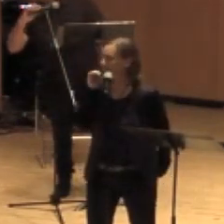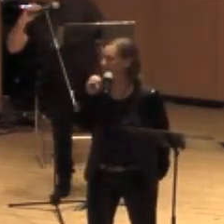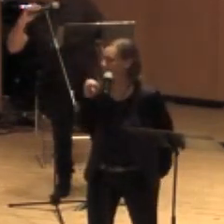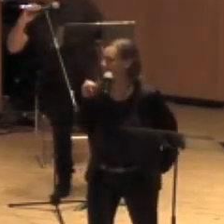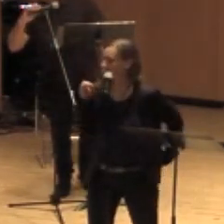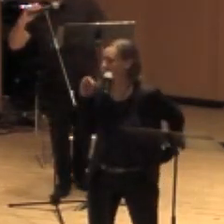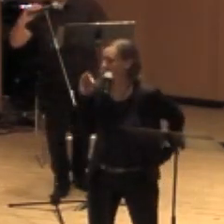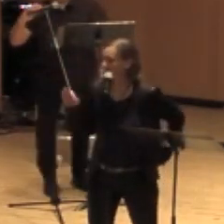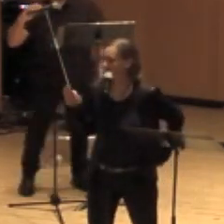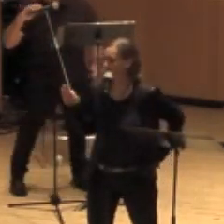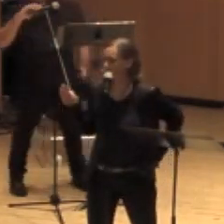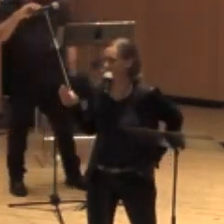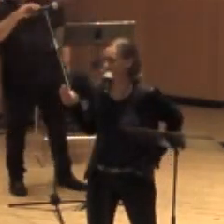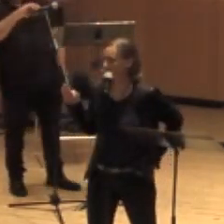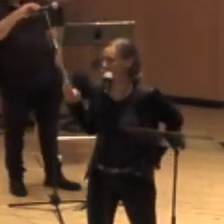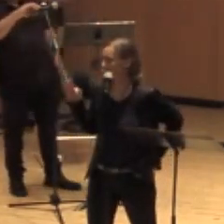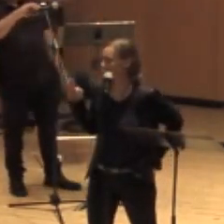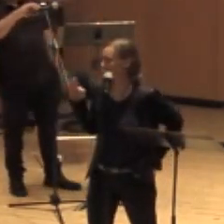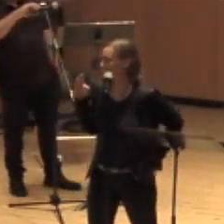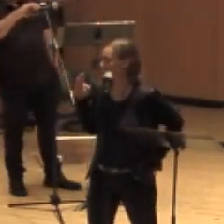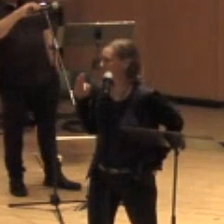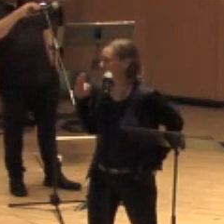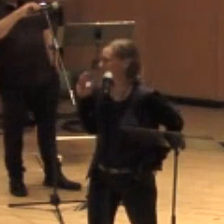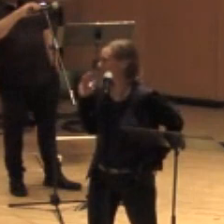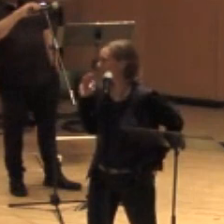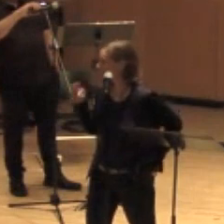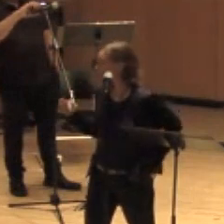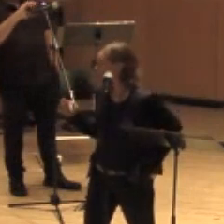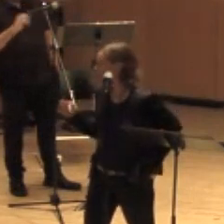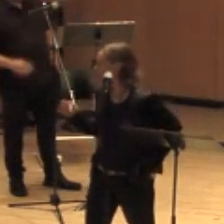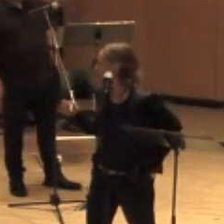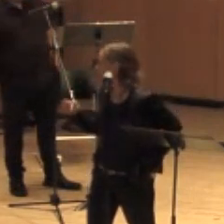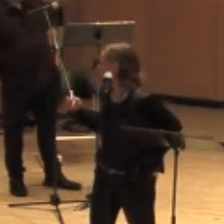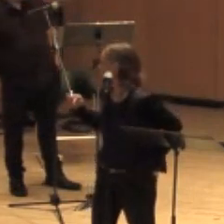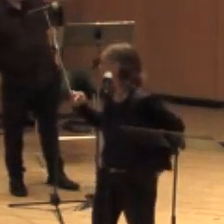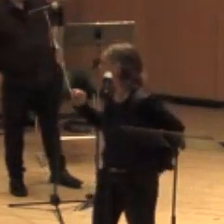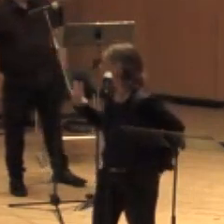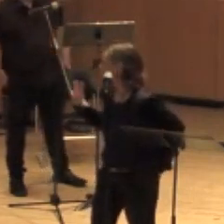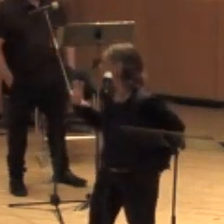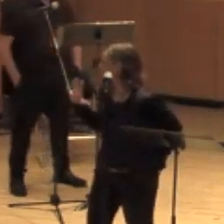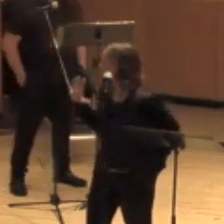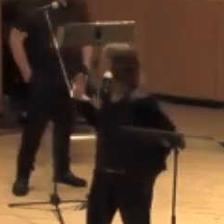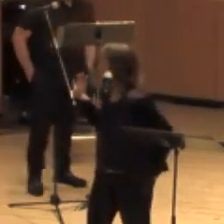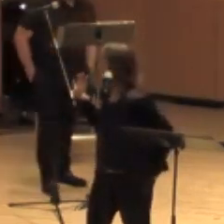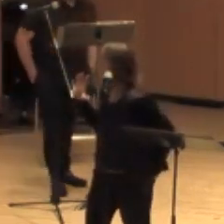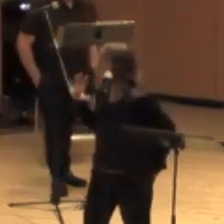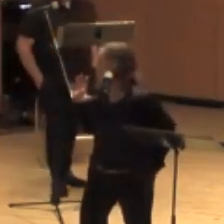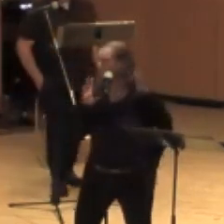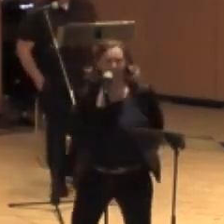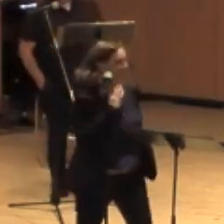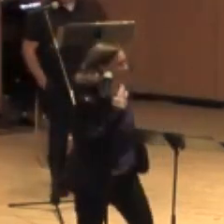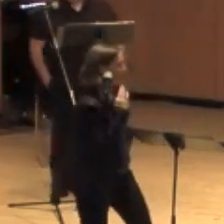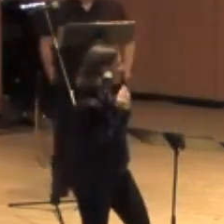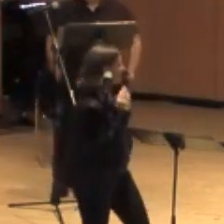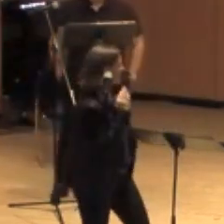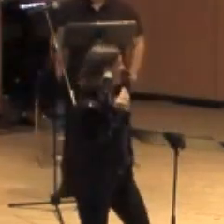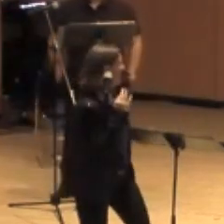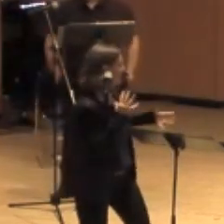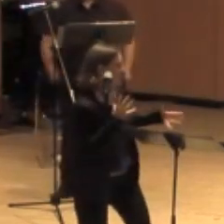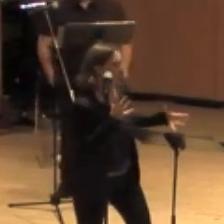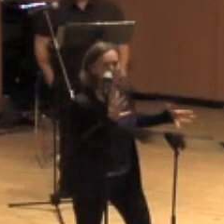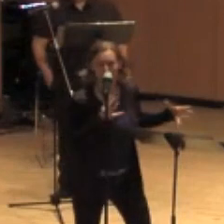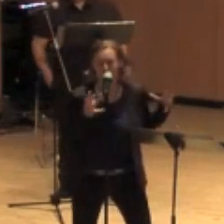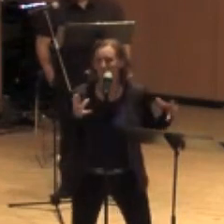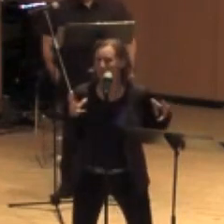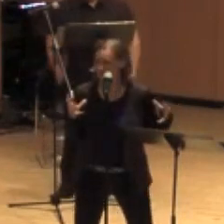death variations we did this production in 2006 we have four